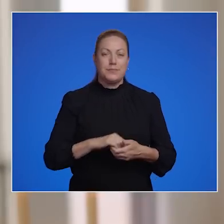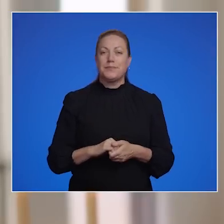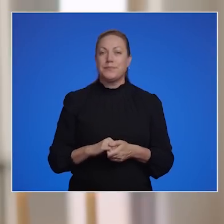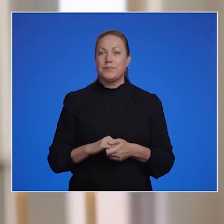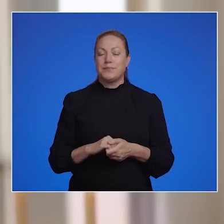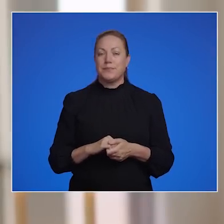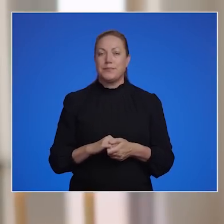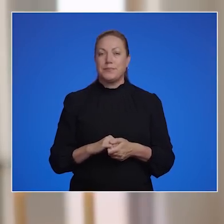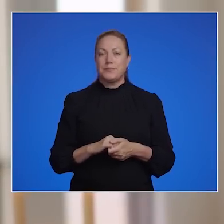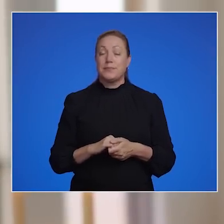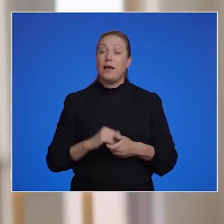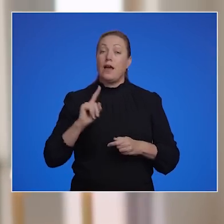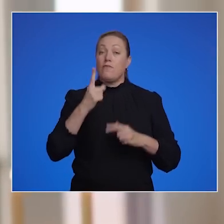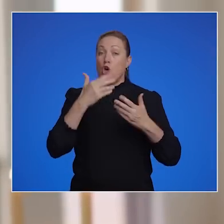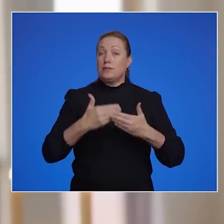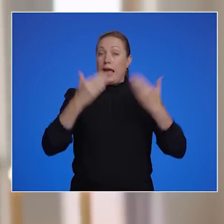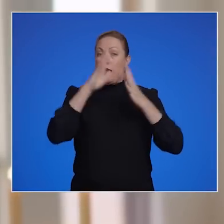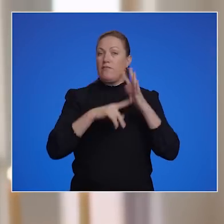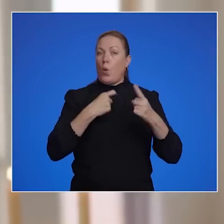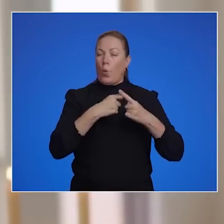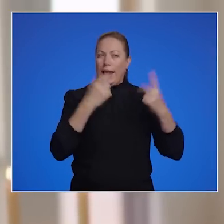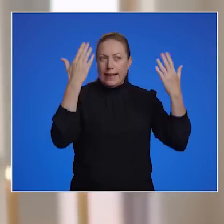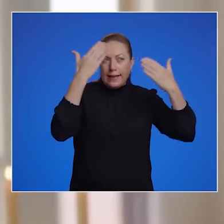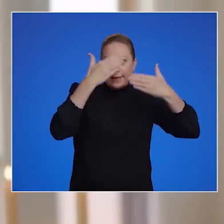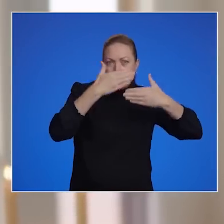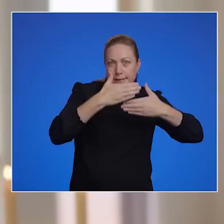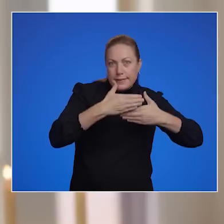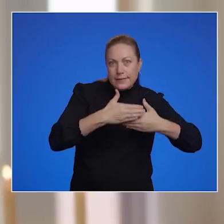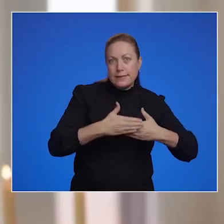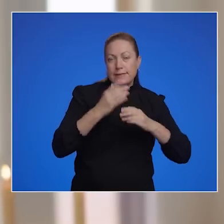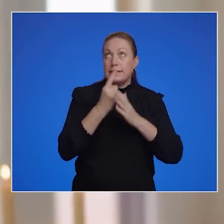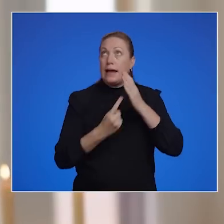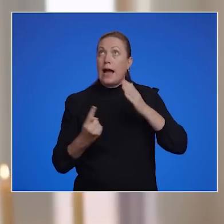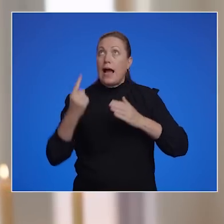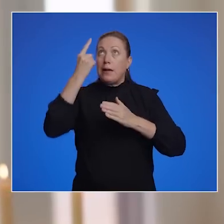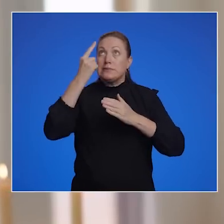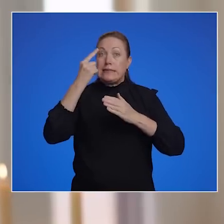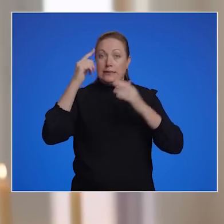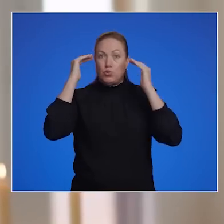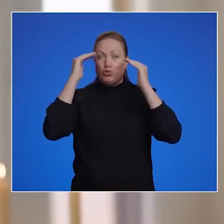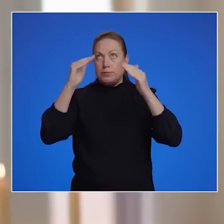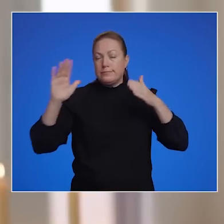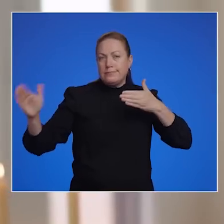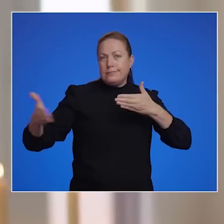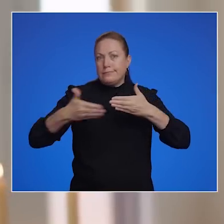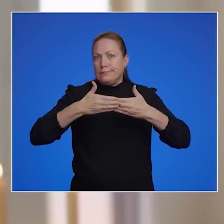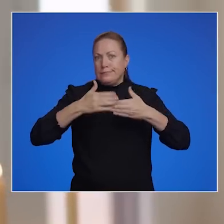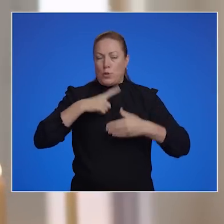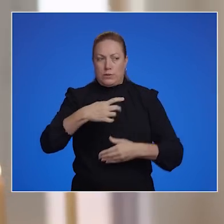In the evening of that same day, the first day of the week, the doors were closed in the room where the disciples were for fear of the